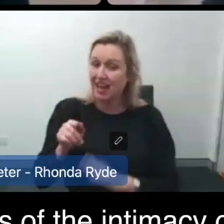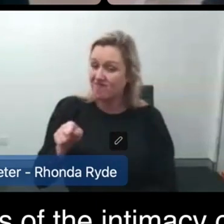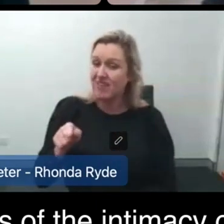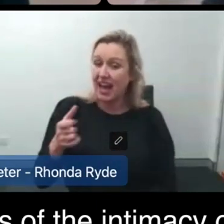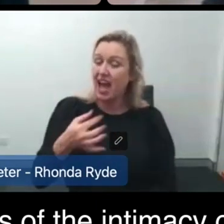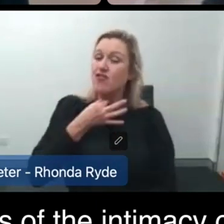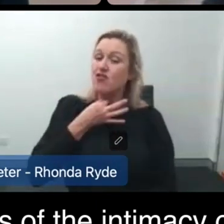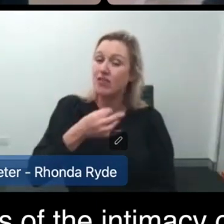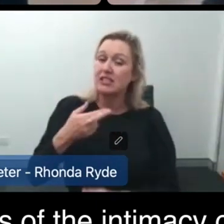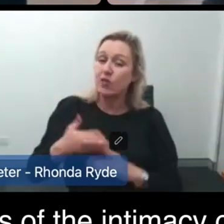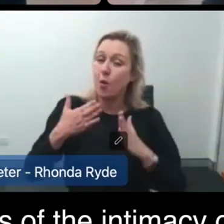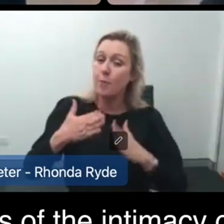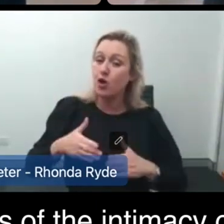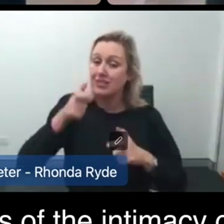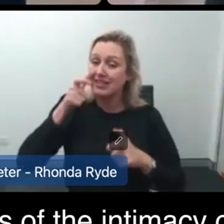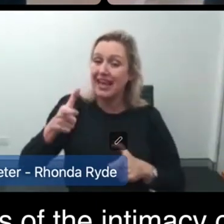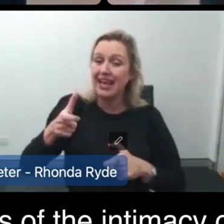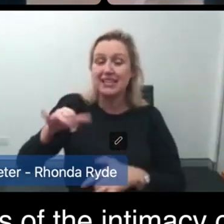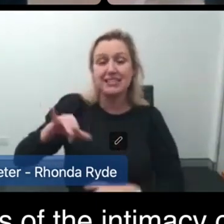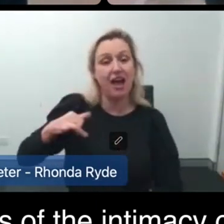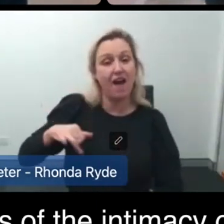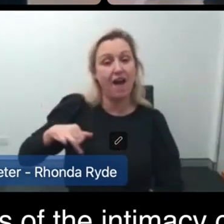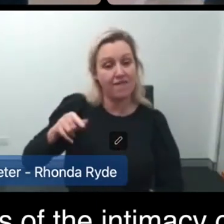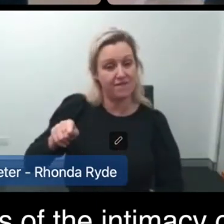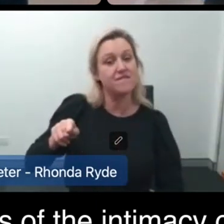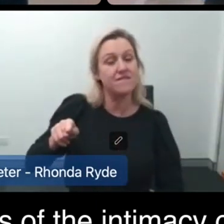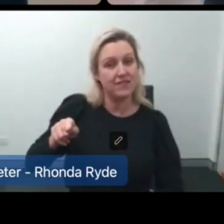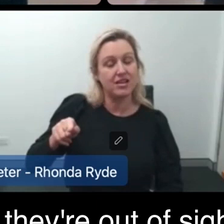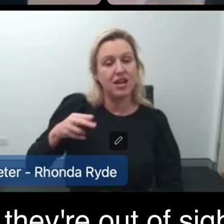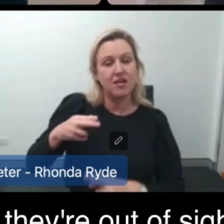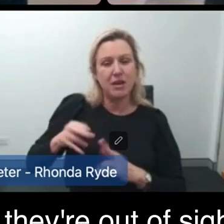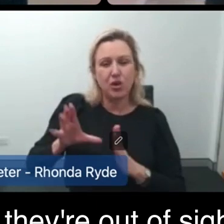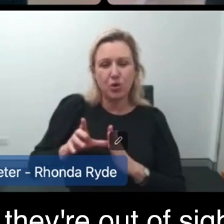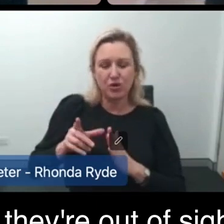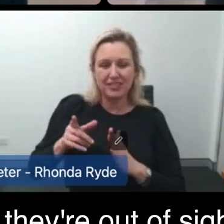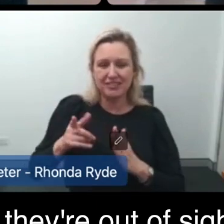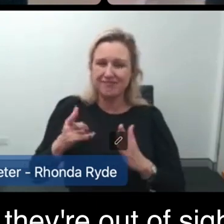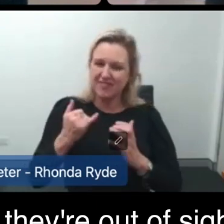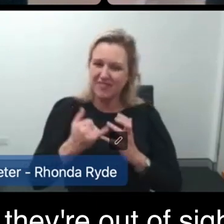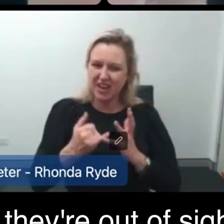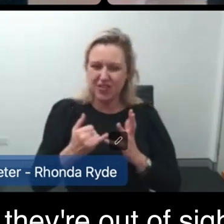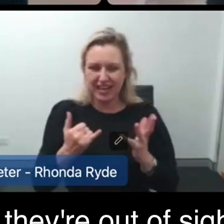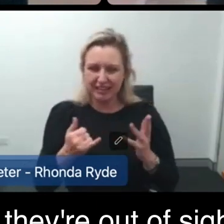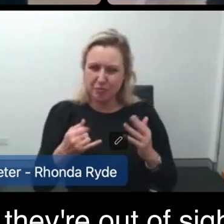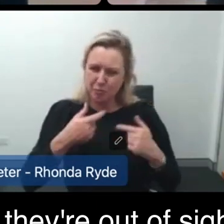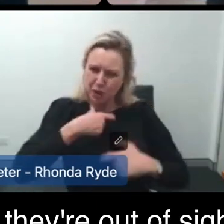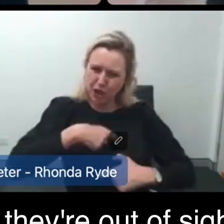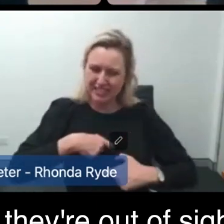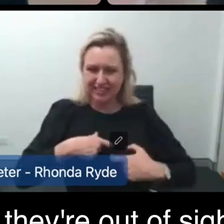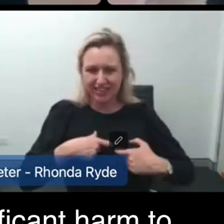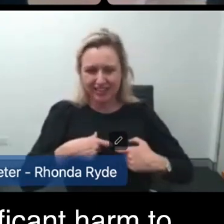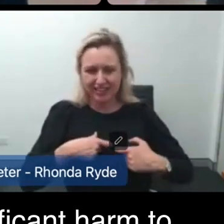personal care workers in terms of the intimacy of the services delivering, they're out of